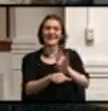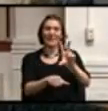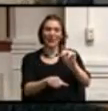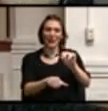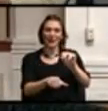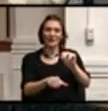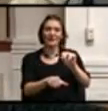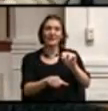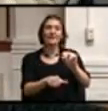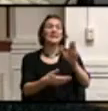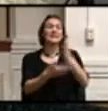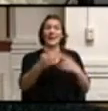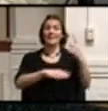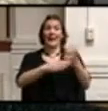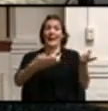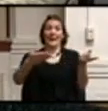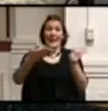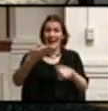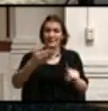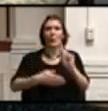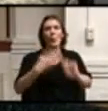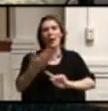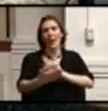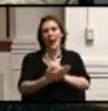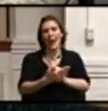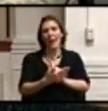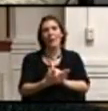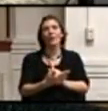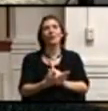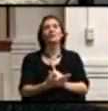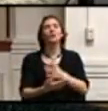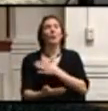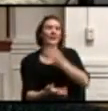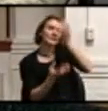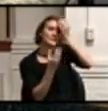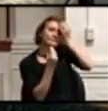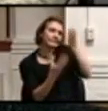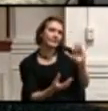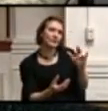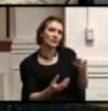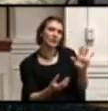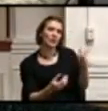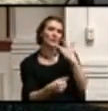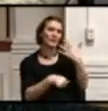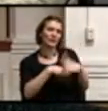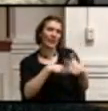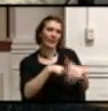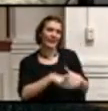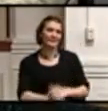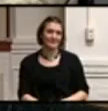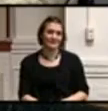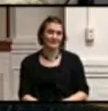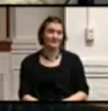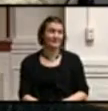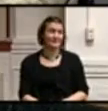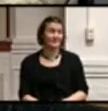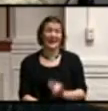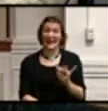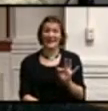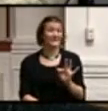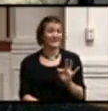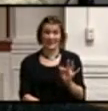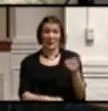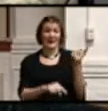7:30 someday next week, and it'll be an hour-long meeting. Please tell Jan if you're not available some